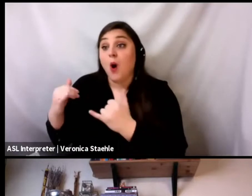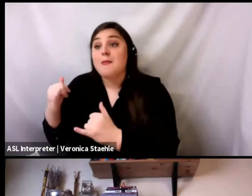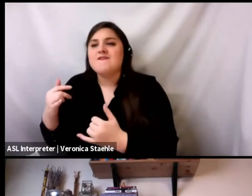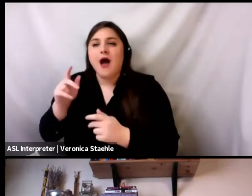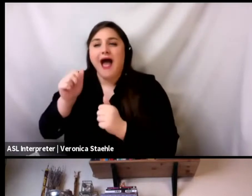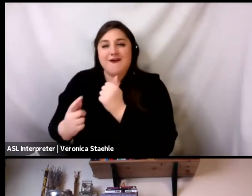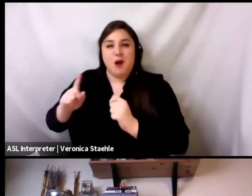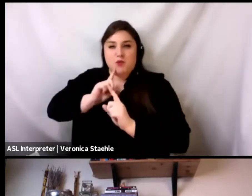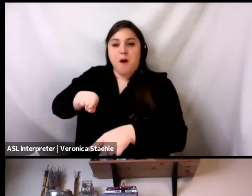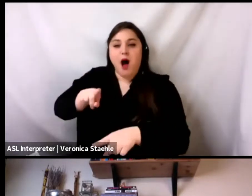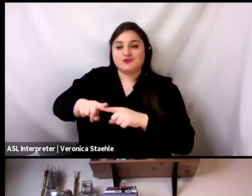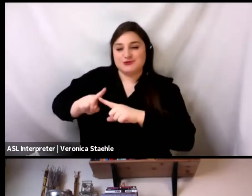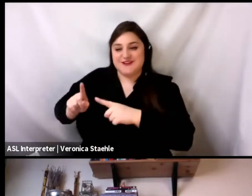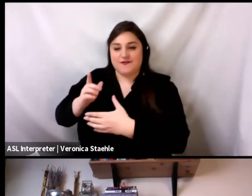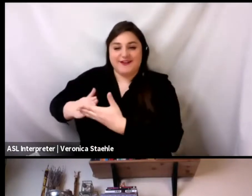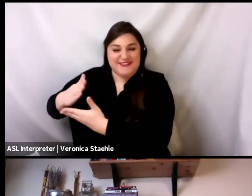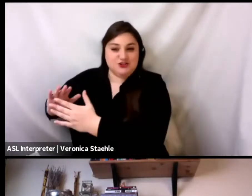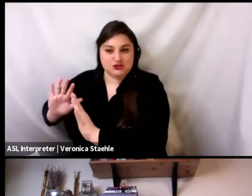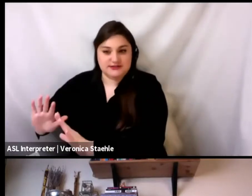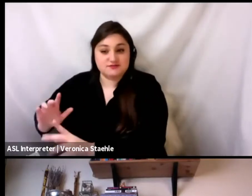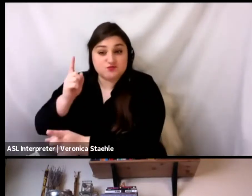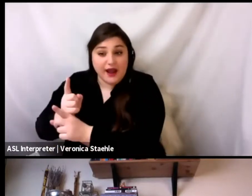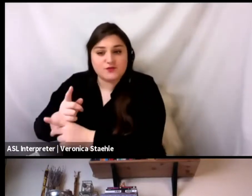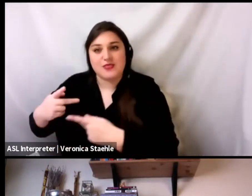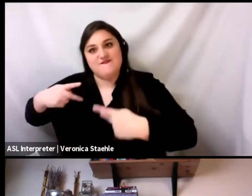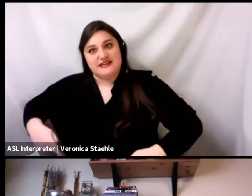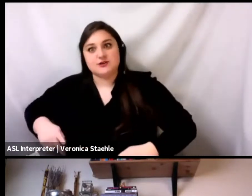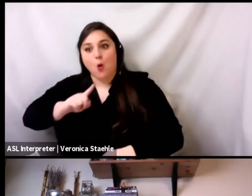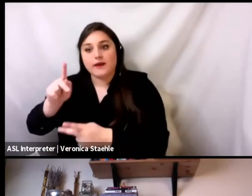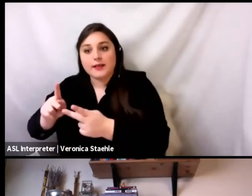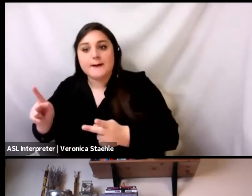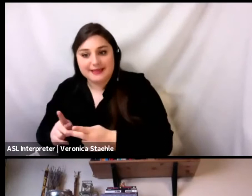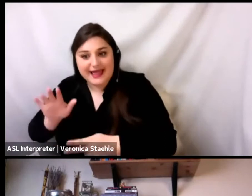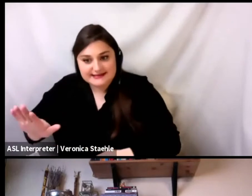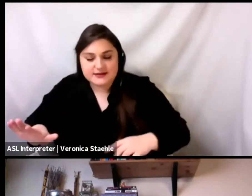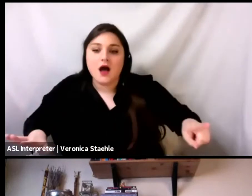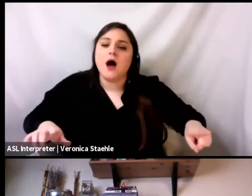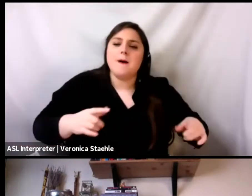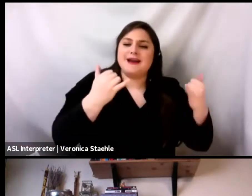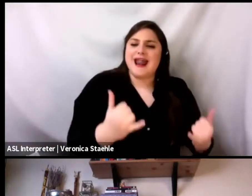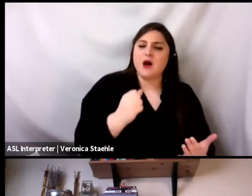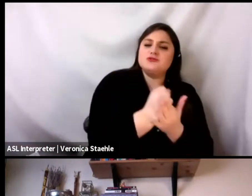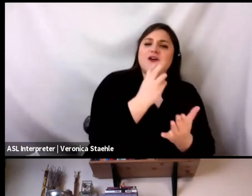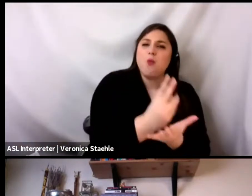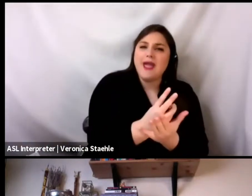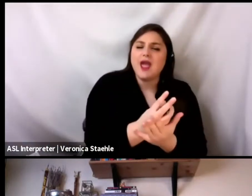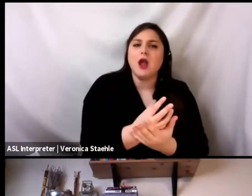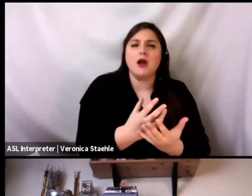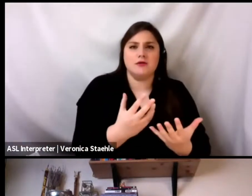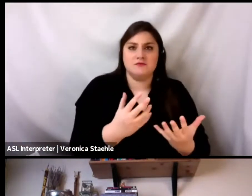But when it comes to software, like what is actually happening of like software as a kind of